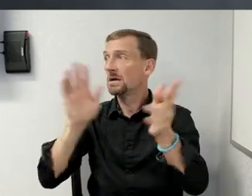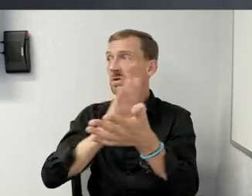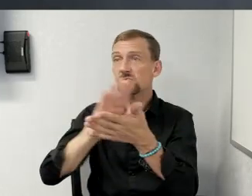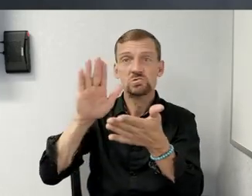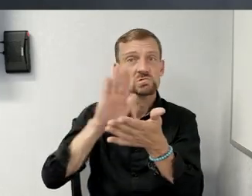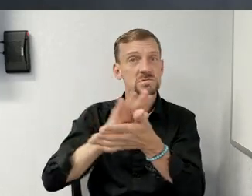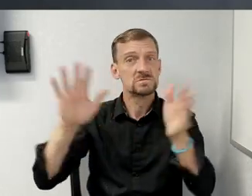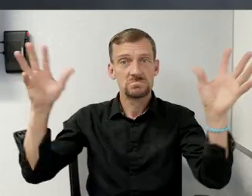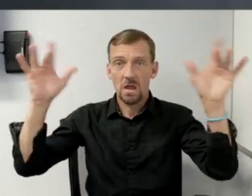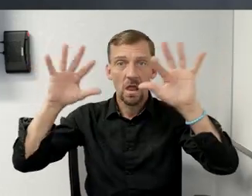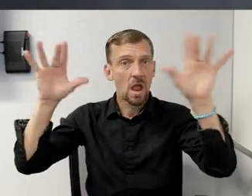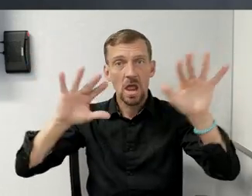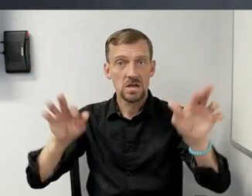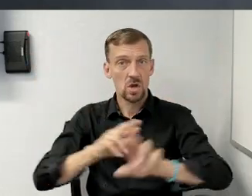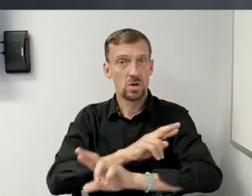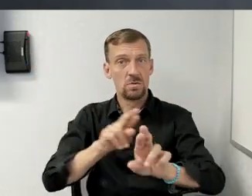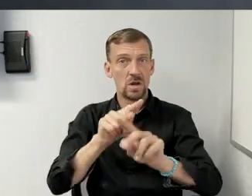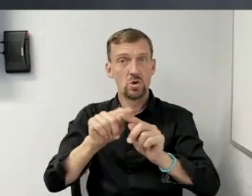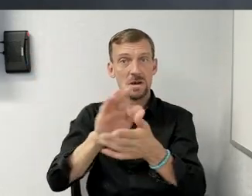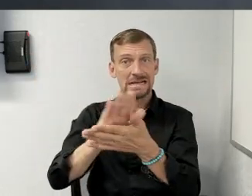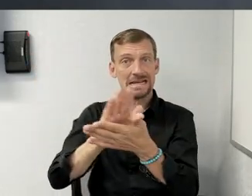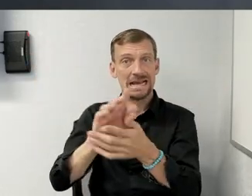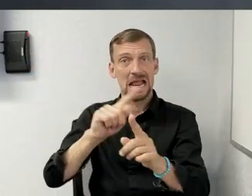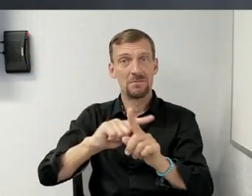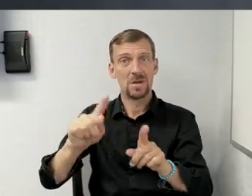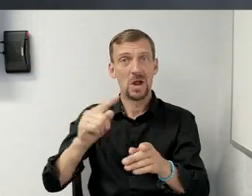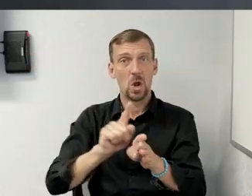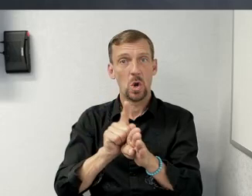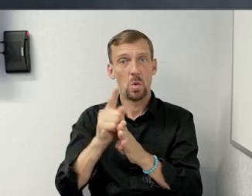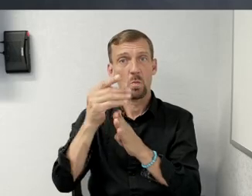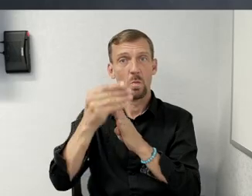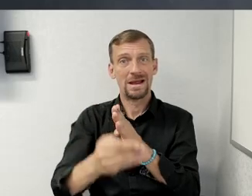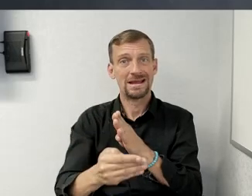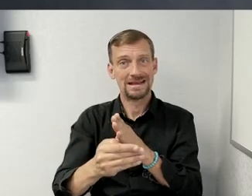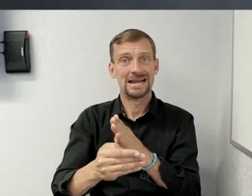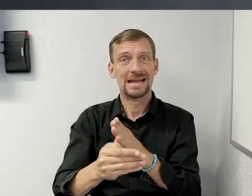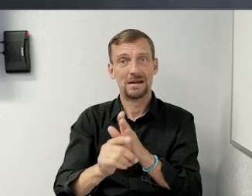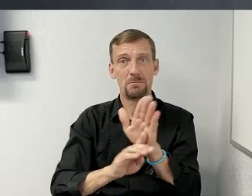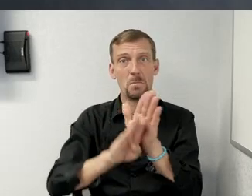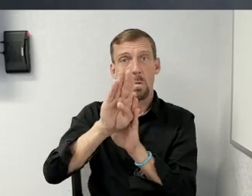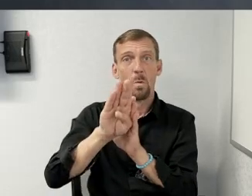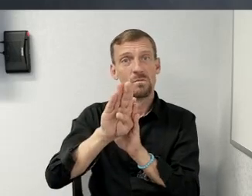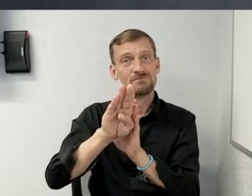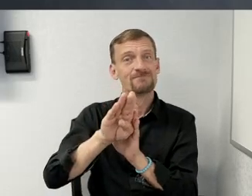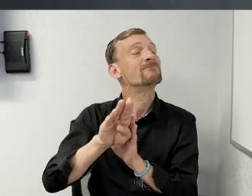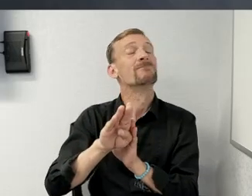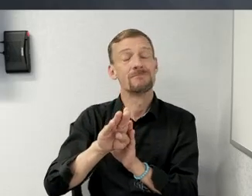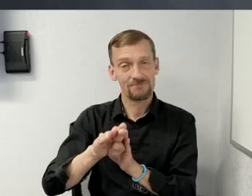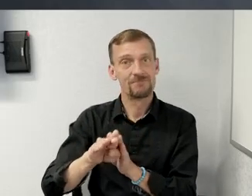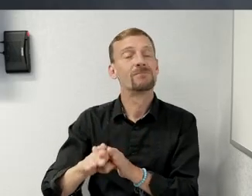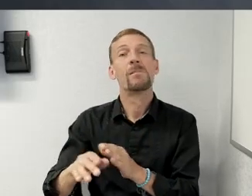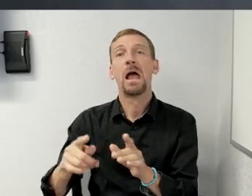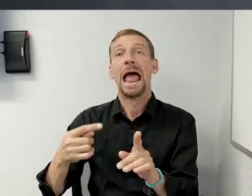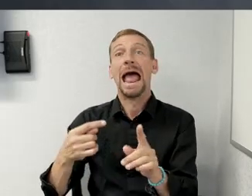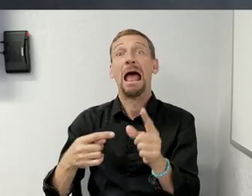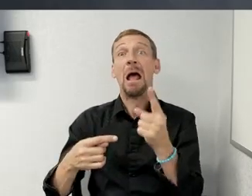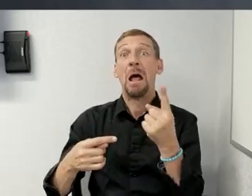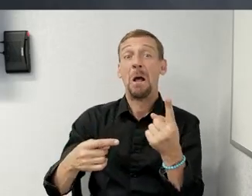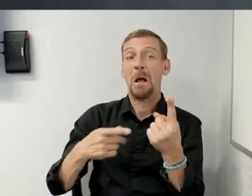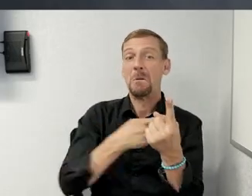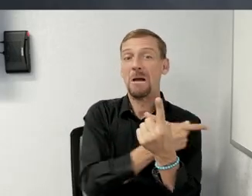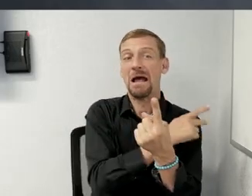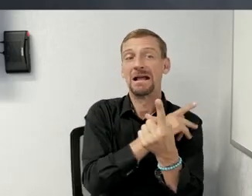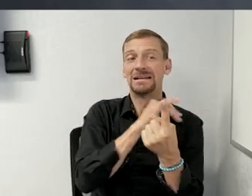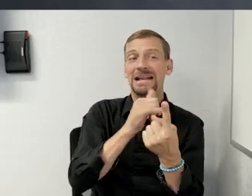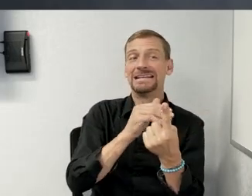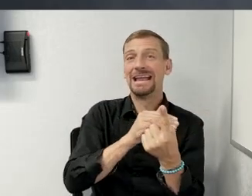command center and everything. And but then over a weekend, they saw a significant spike, and all of a sudden they went from having one patient to